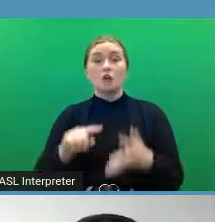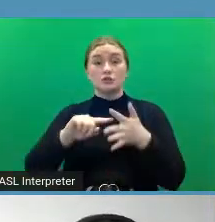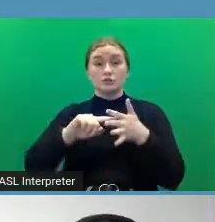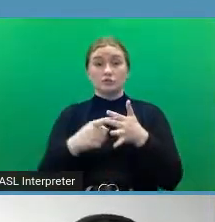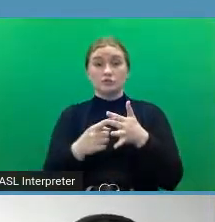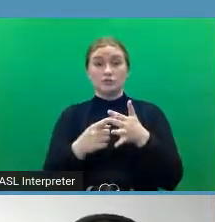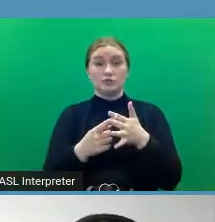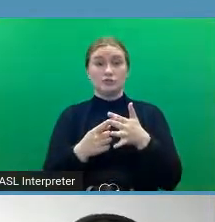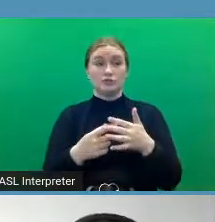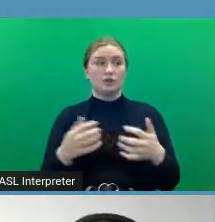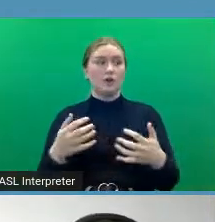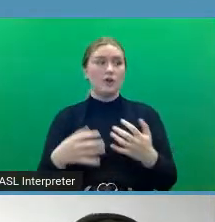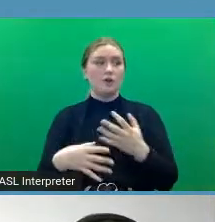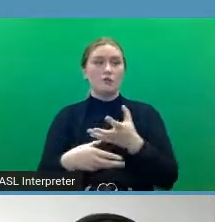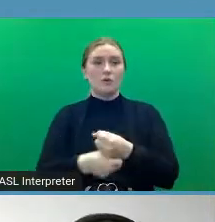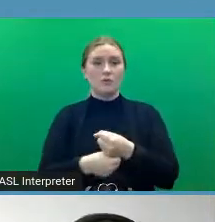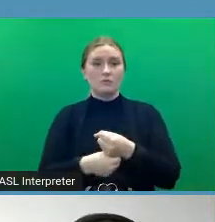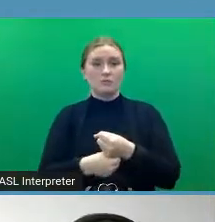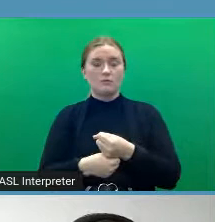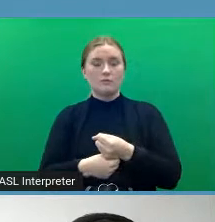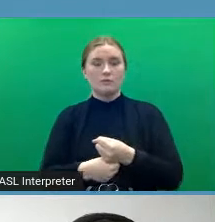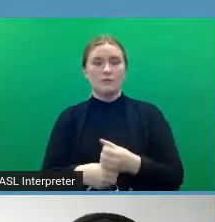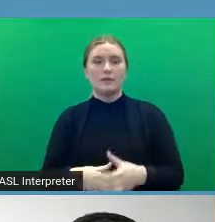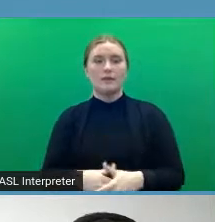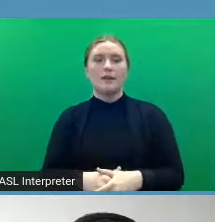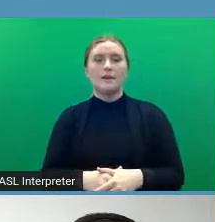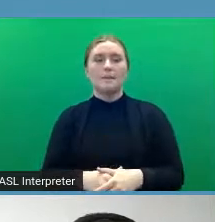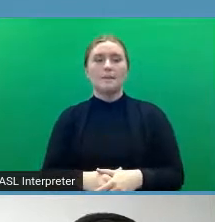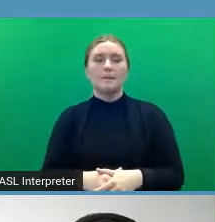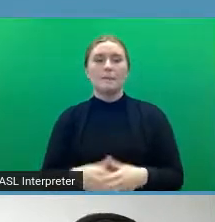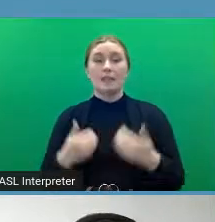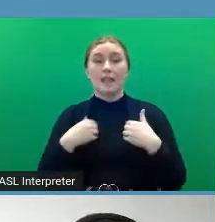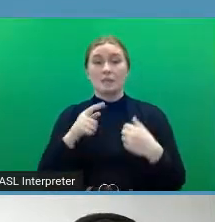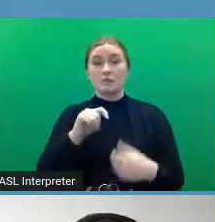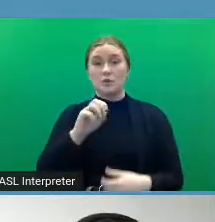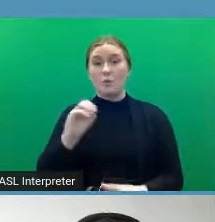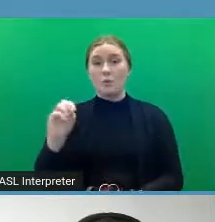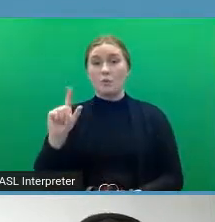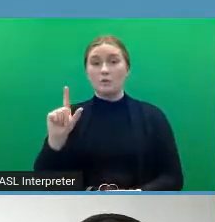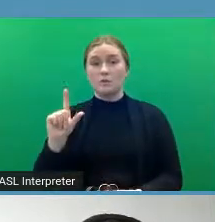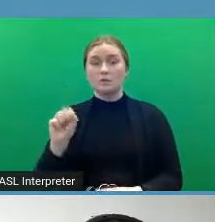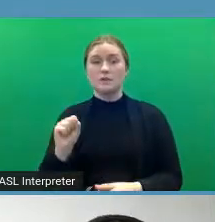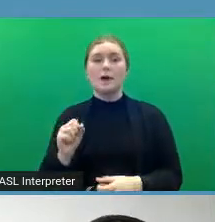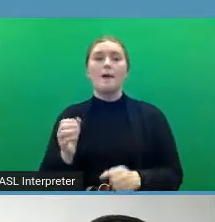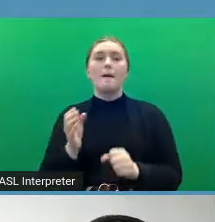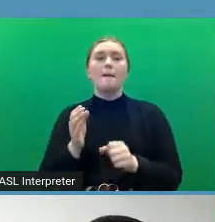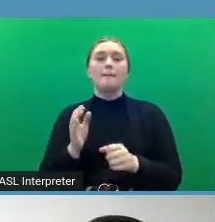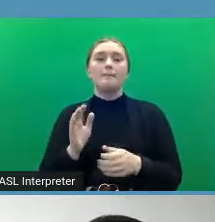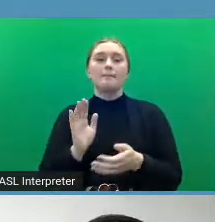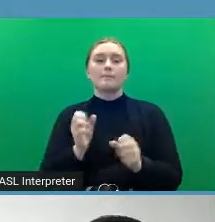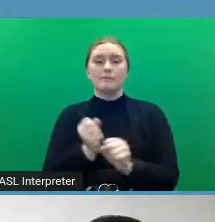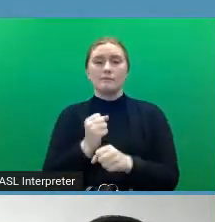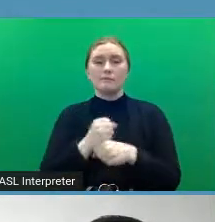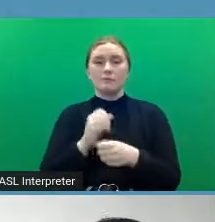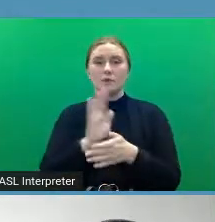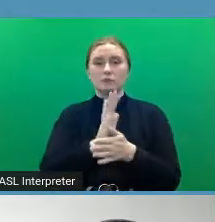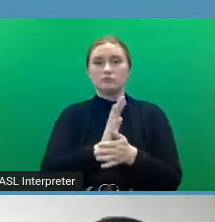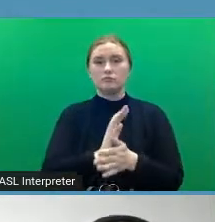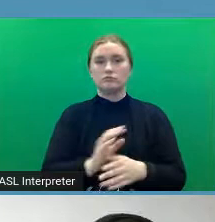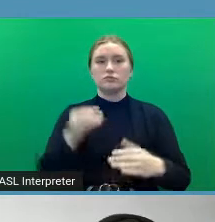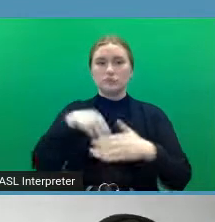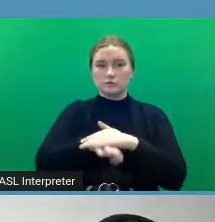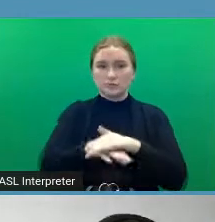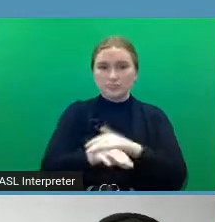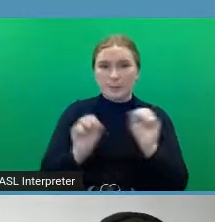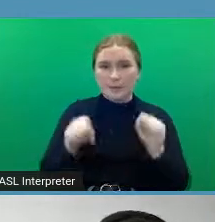tools that we have to incorporate into making a video accessible. And you will see many of these in this